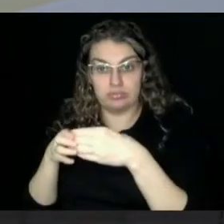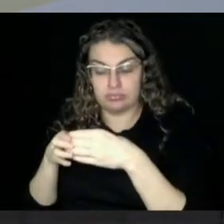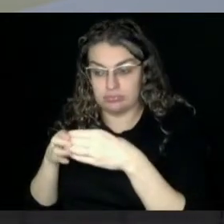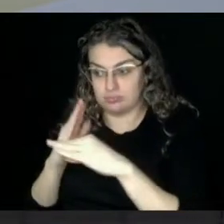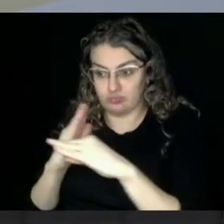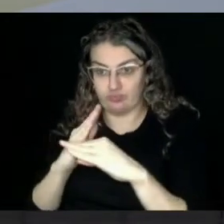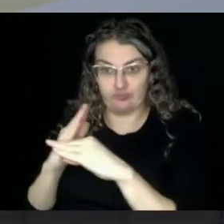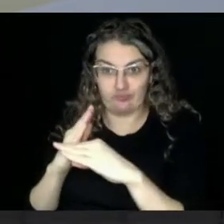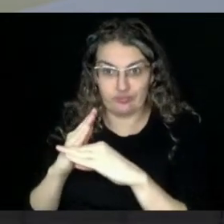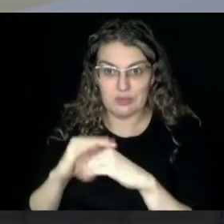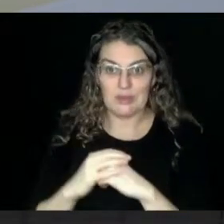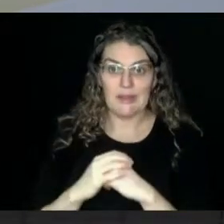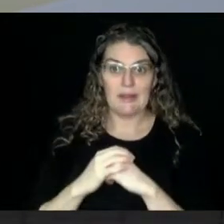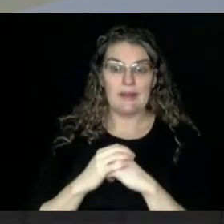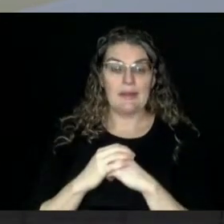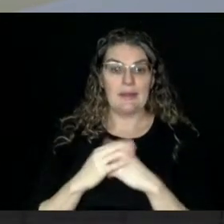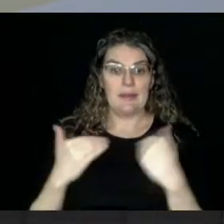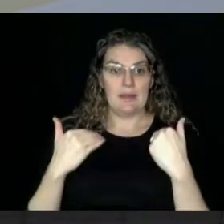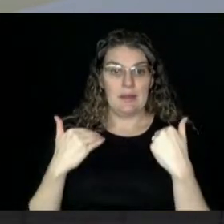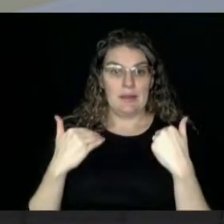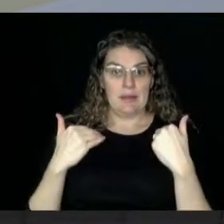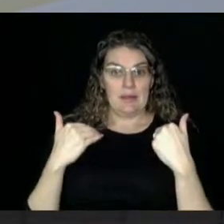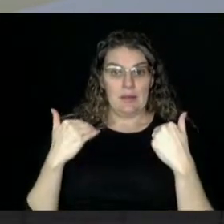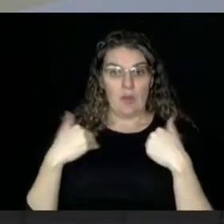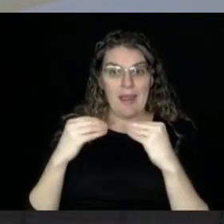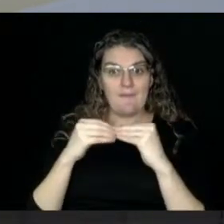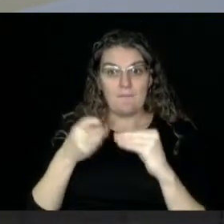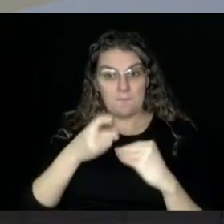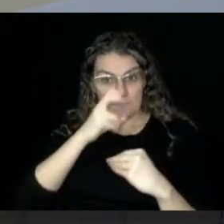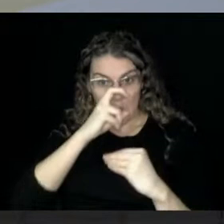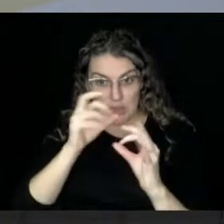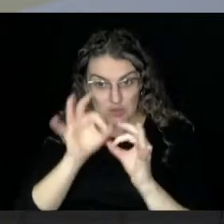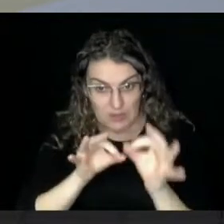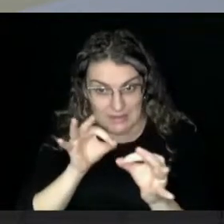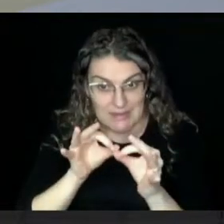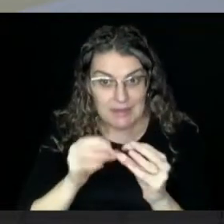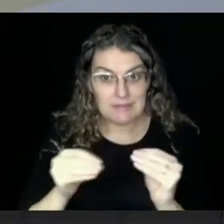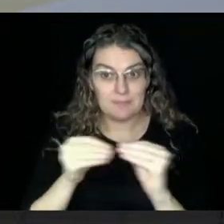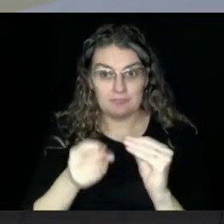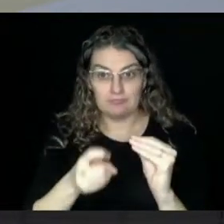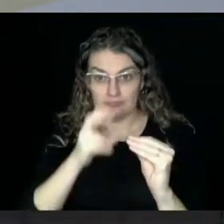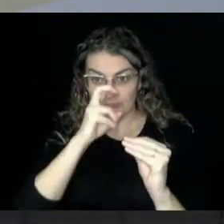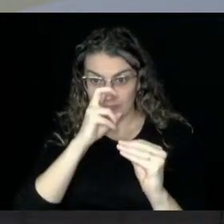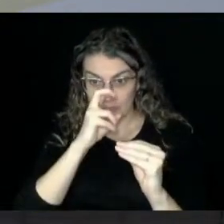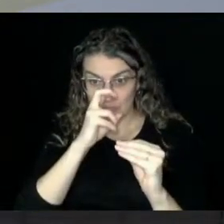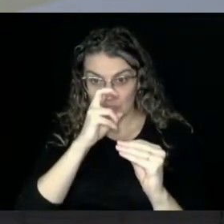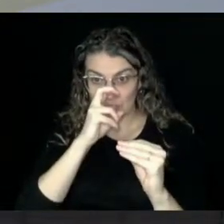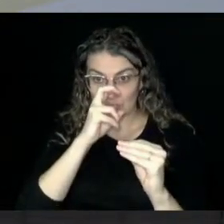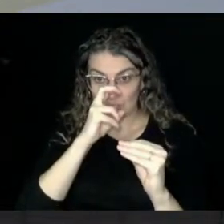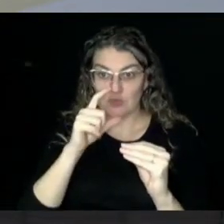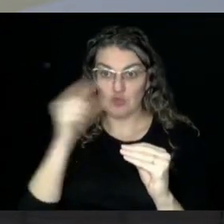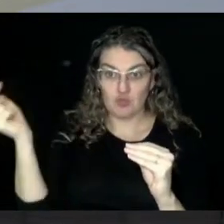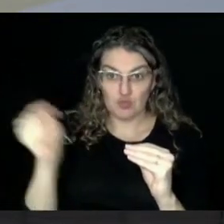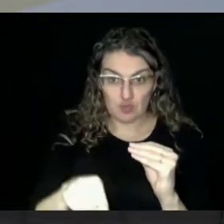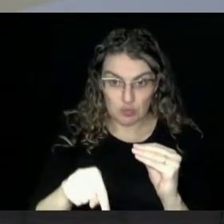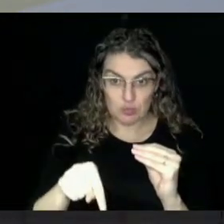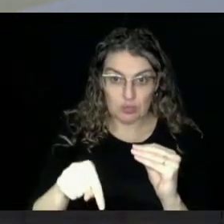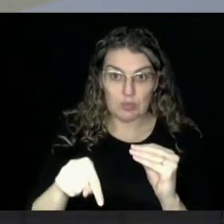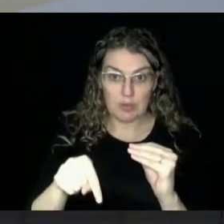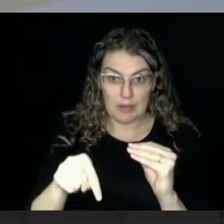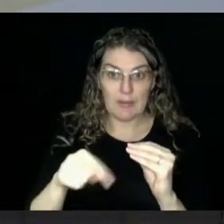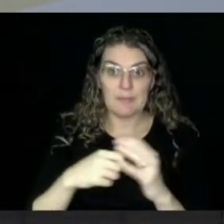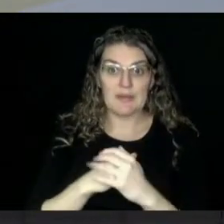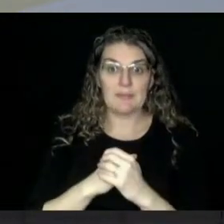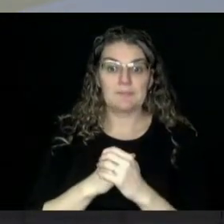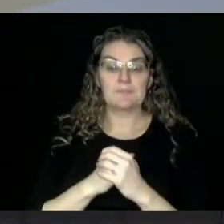continue to consider options to tighten up testing and isolation requirements to further reduce the risk of importation and to allow for early detection of